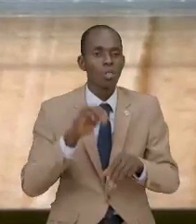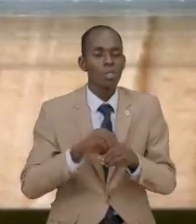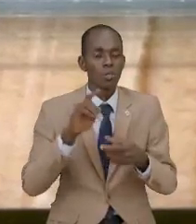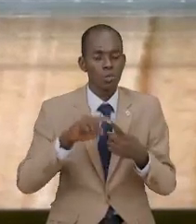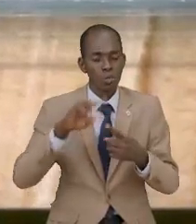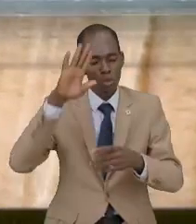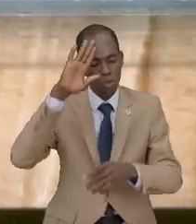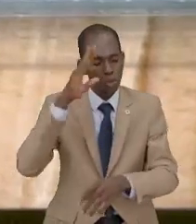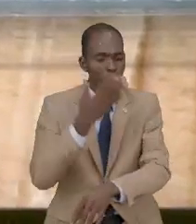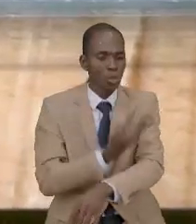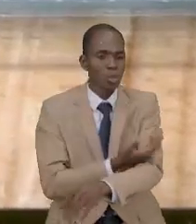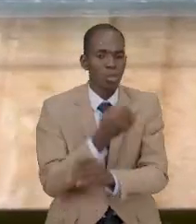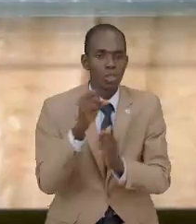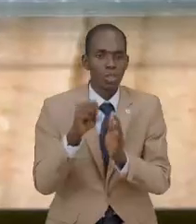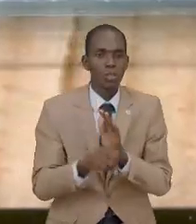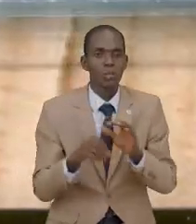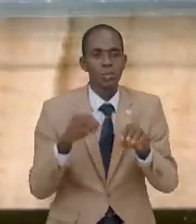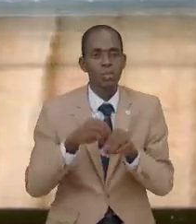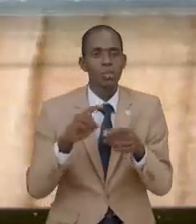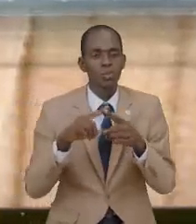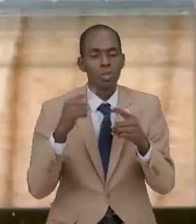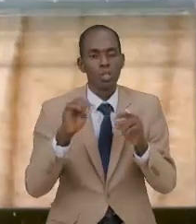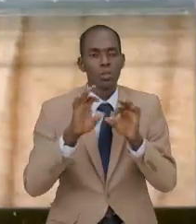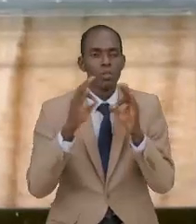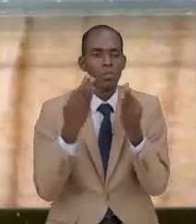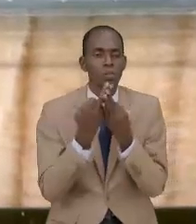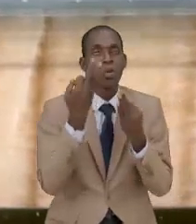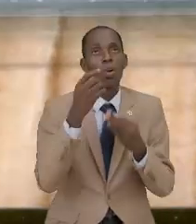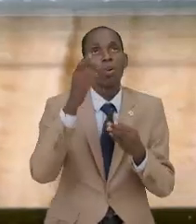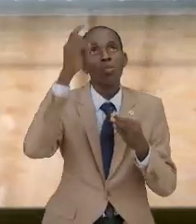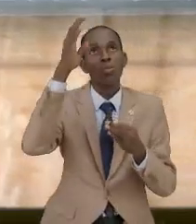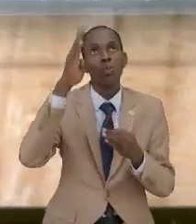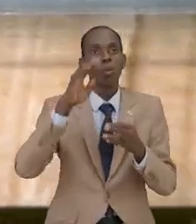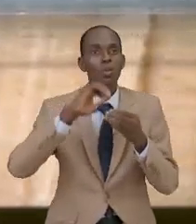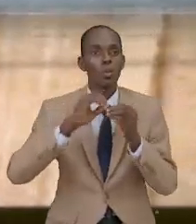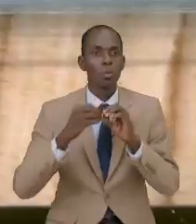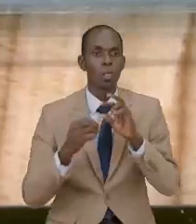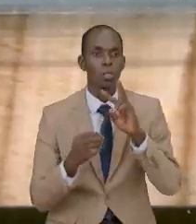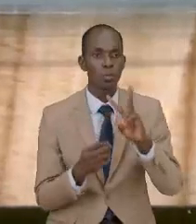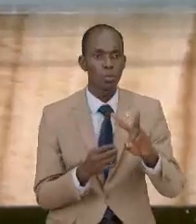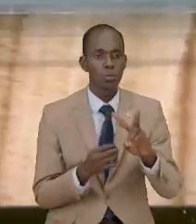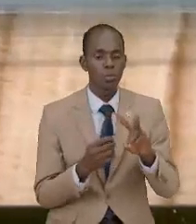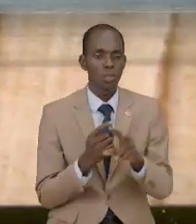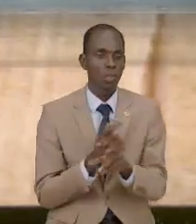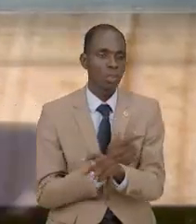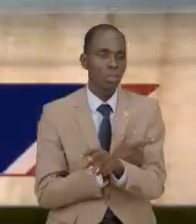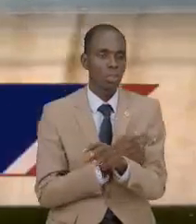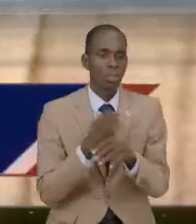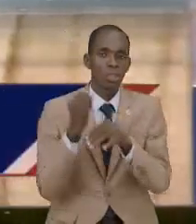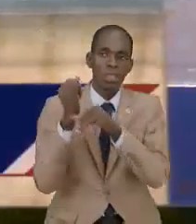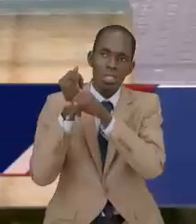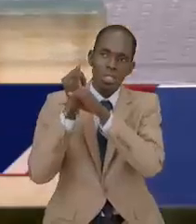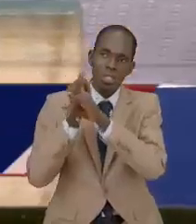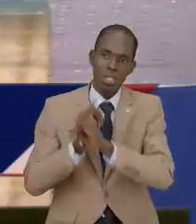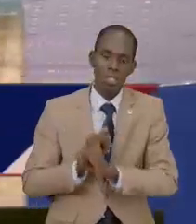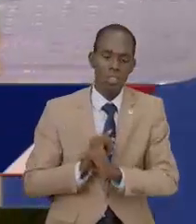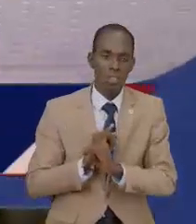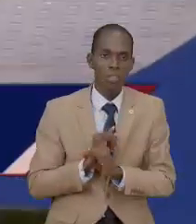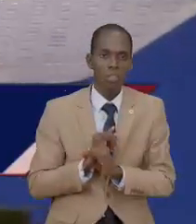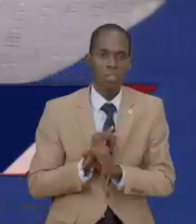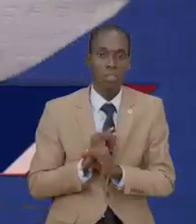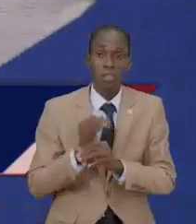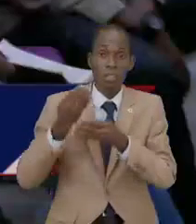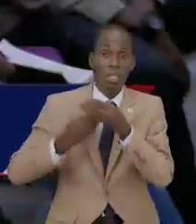into the family of God. Let's look at number two. Number two, the inheritance through the seed,